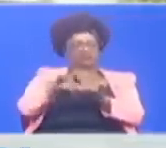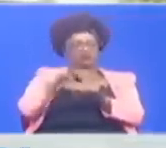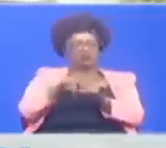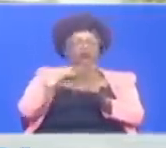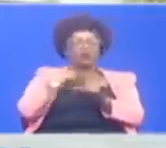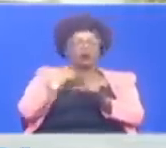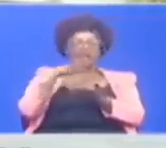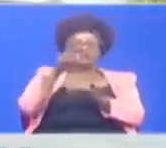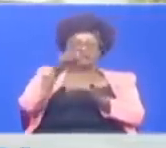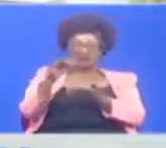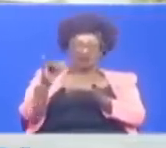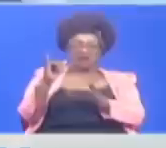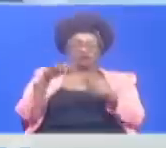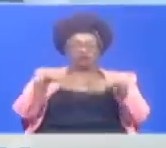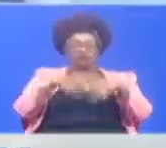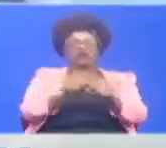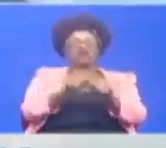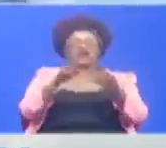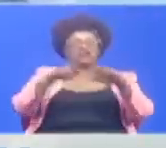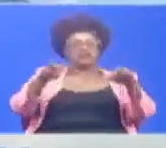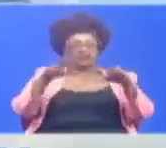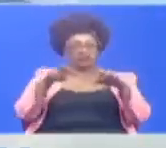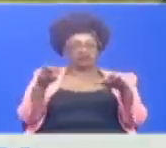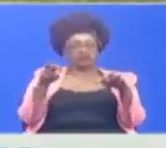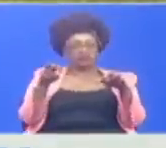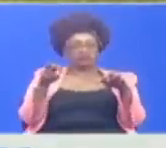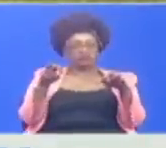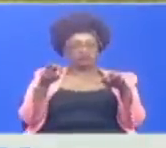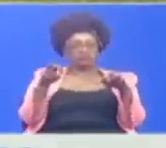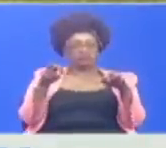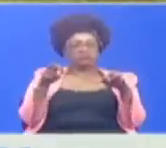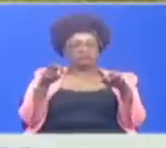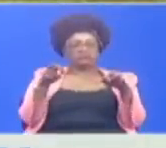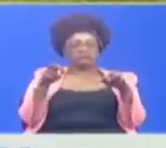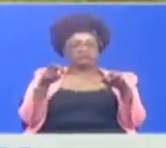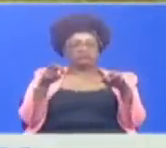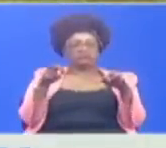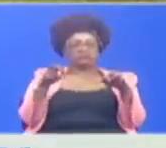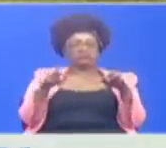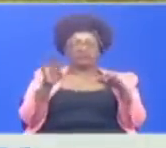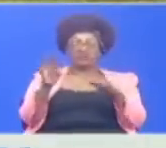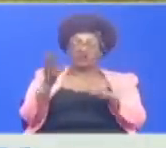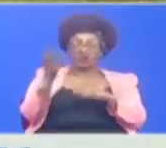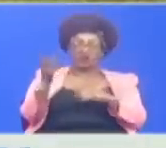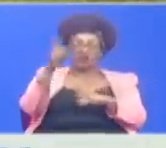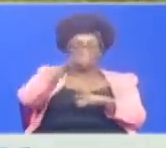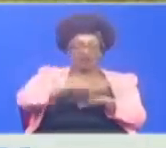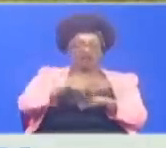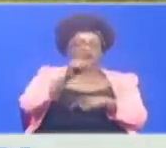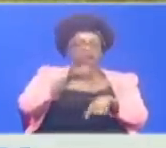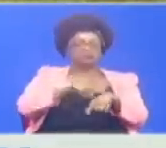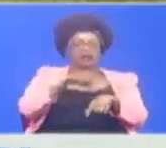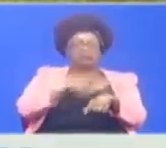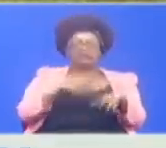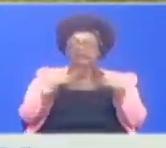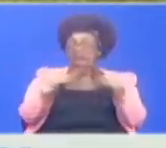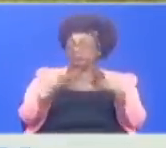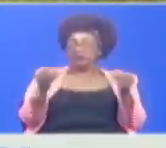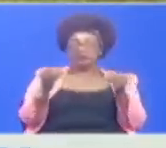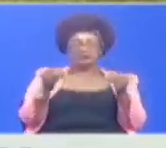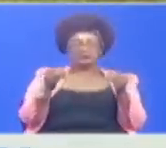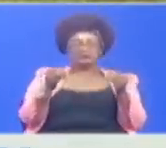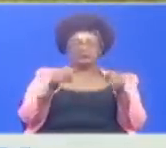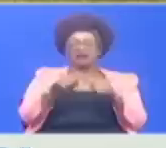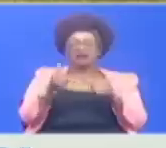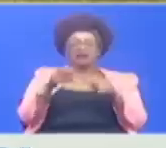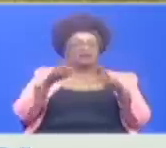DCI headquarters to take over investigations. Sunday being the fourth day since Dafton went missing, another search